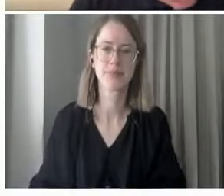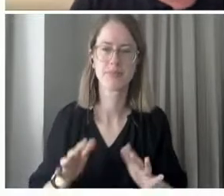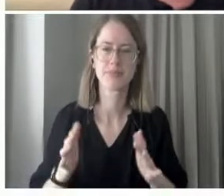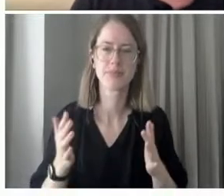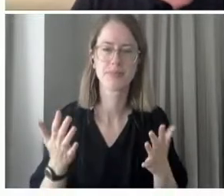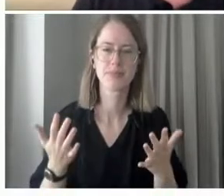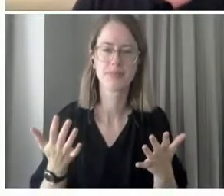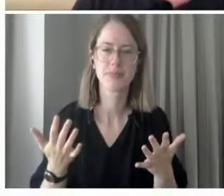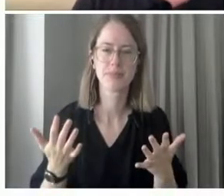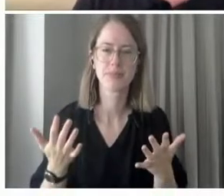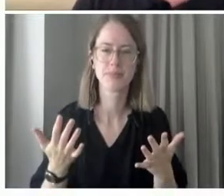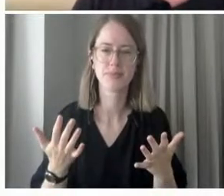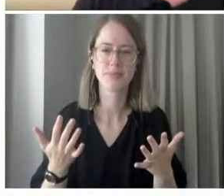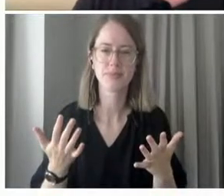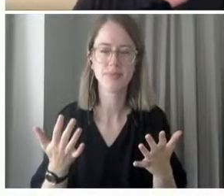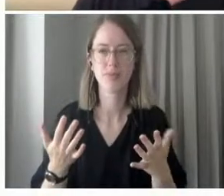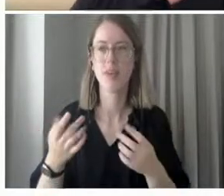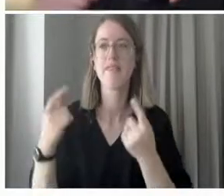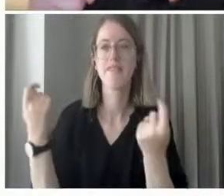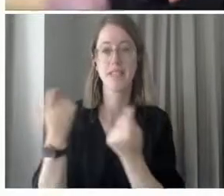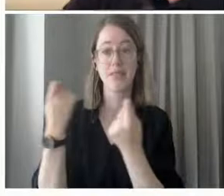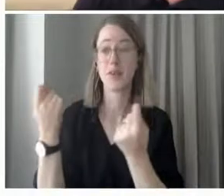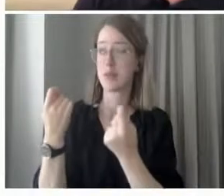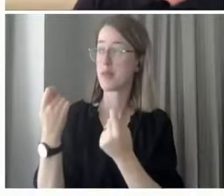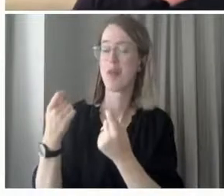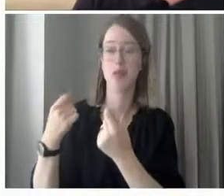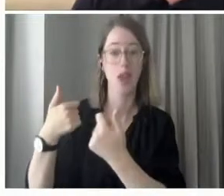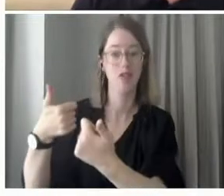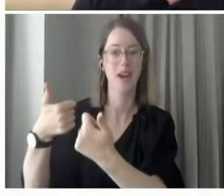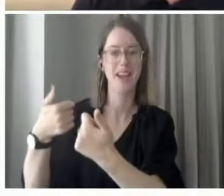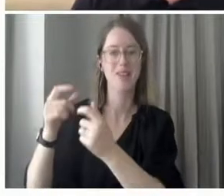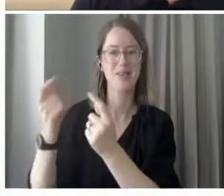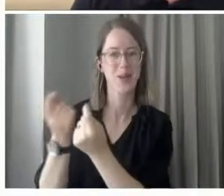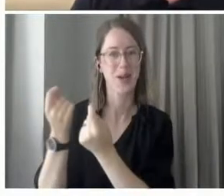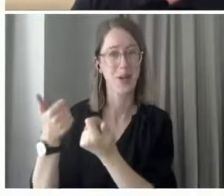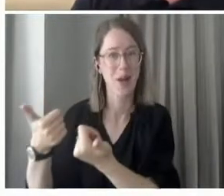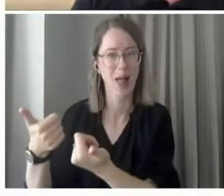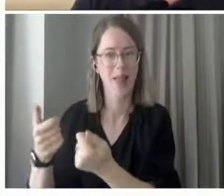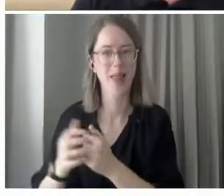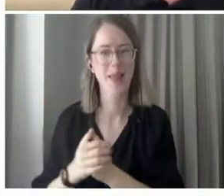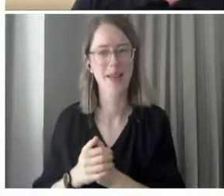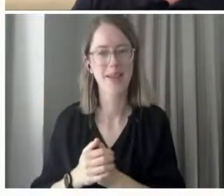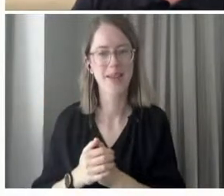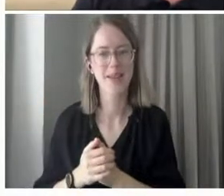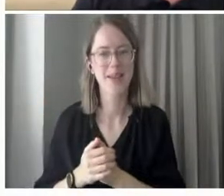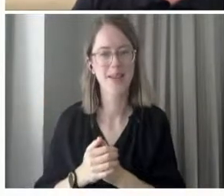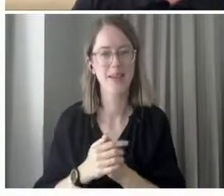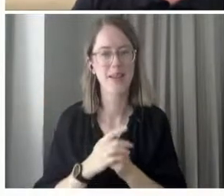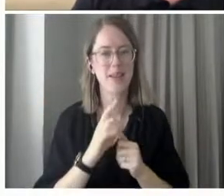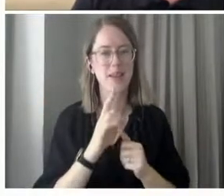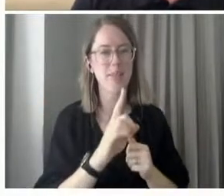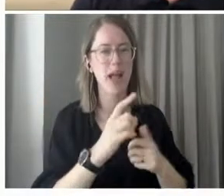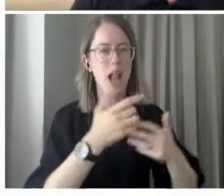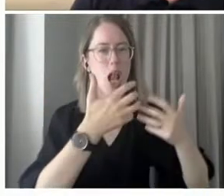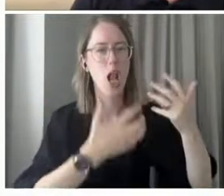we're kind of nailing the festivals. It's working. There's an awful lot of people out